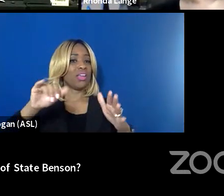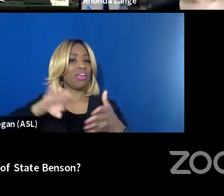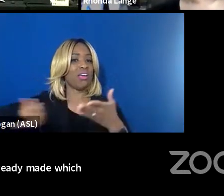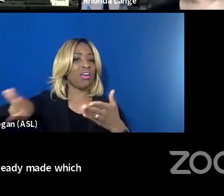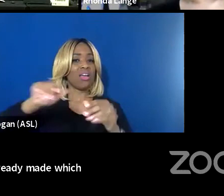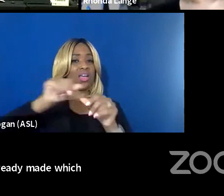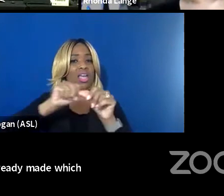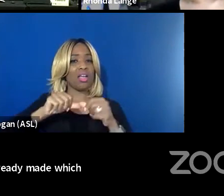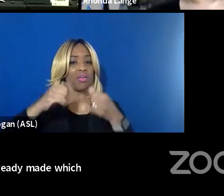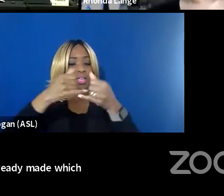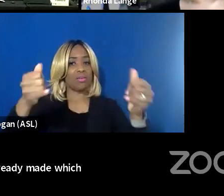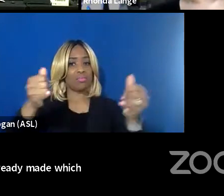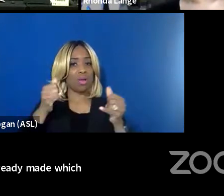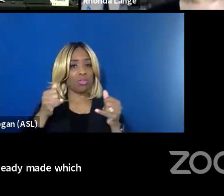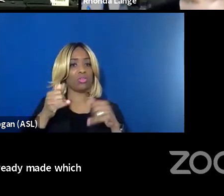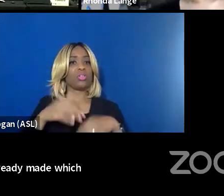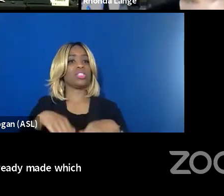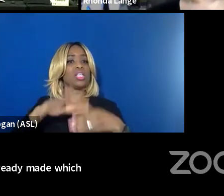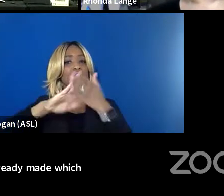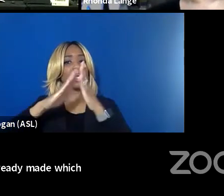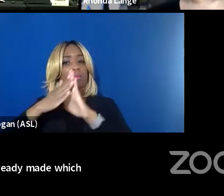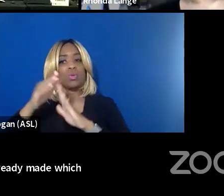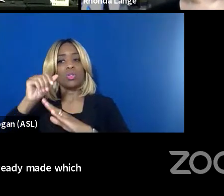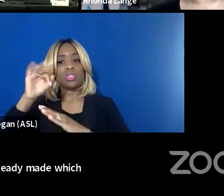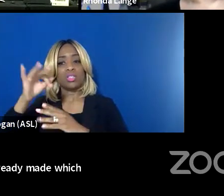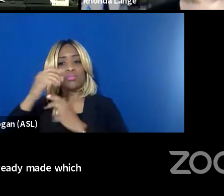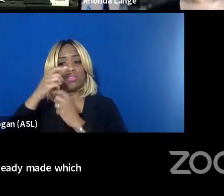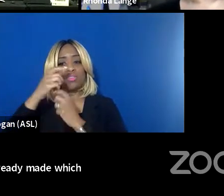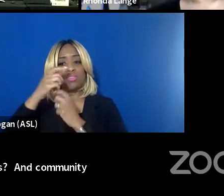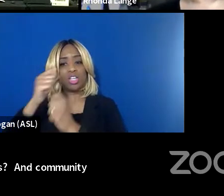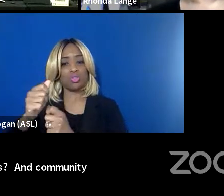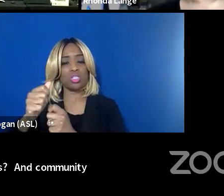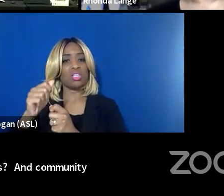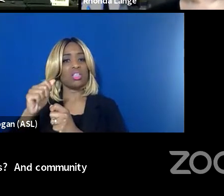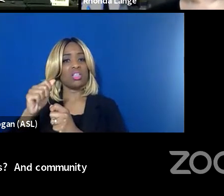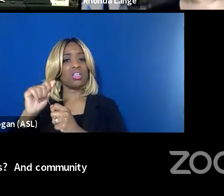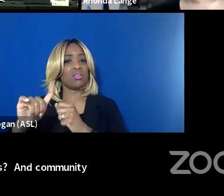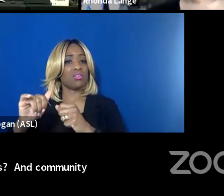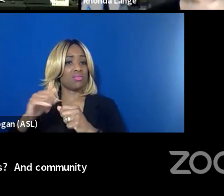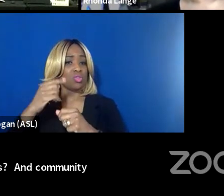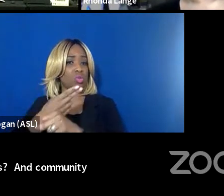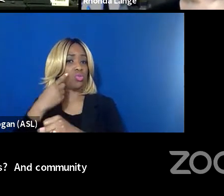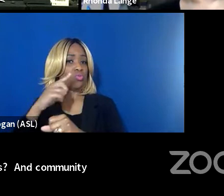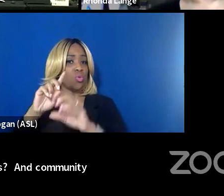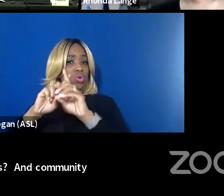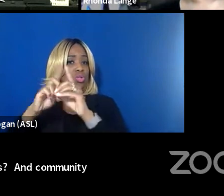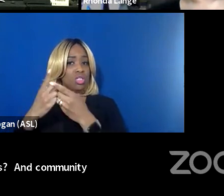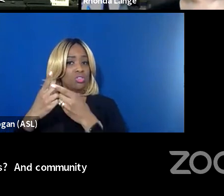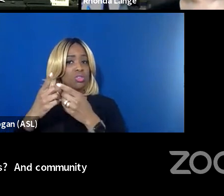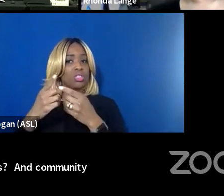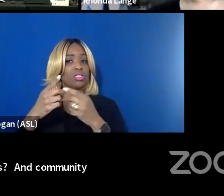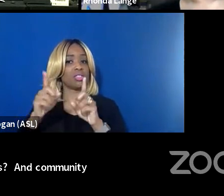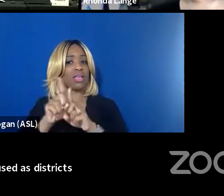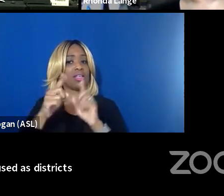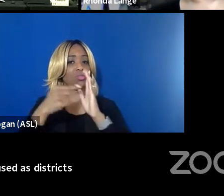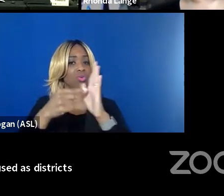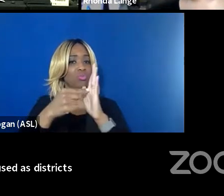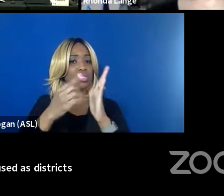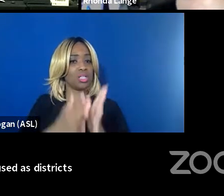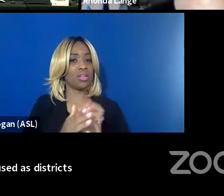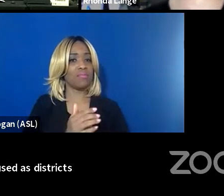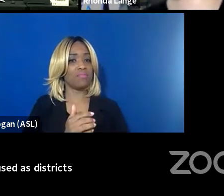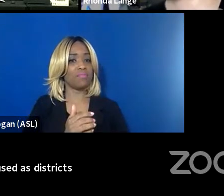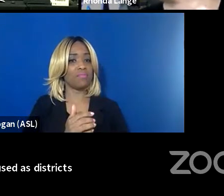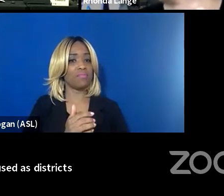boundaries and community groups of interest will be used as districts for representation? Are